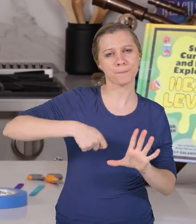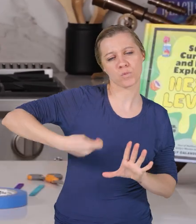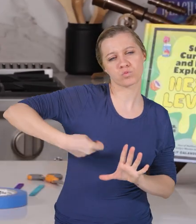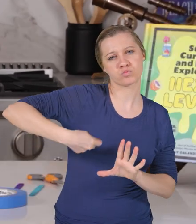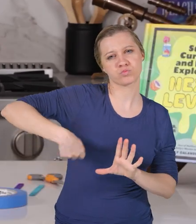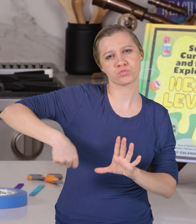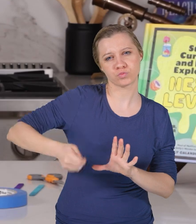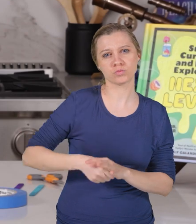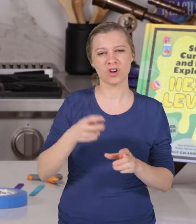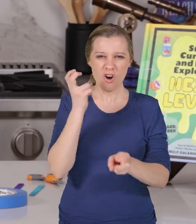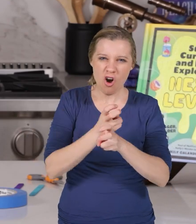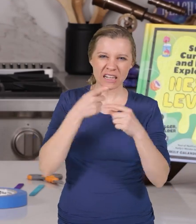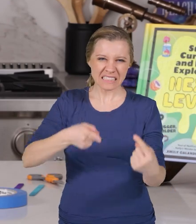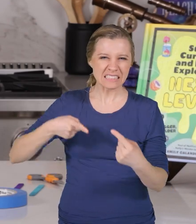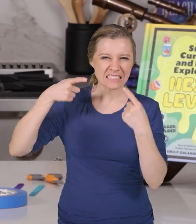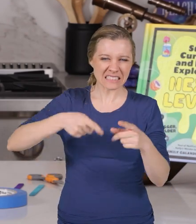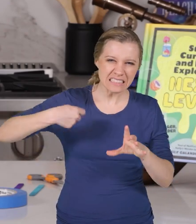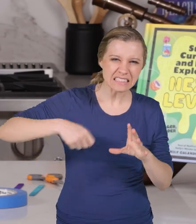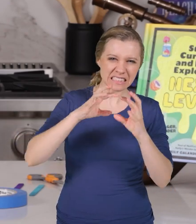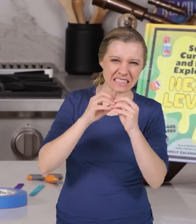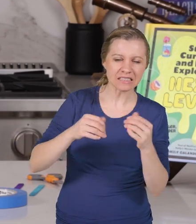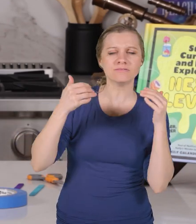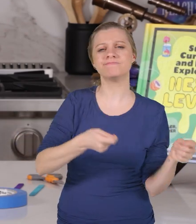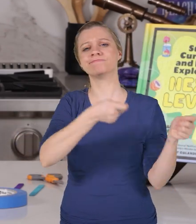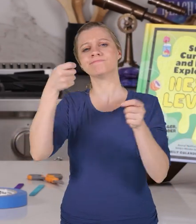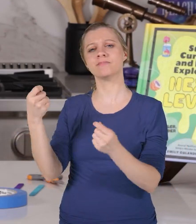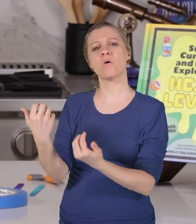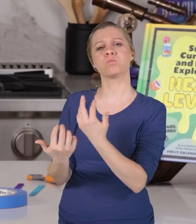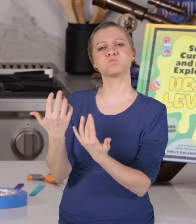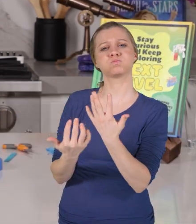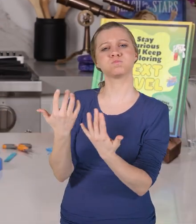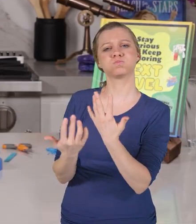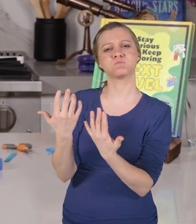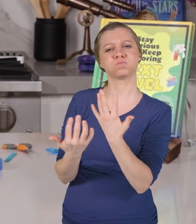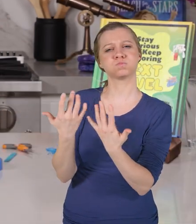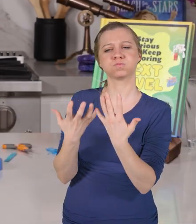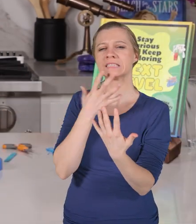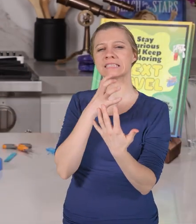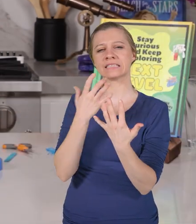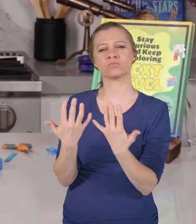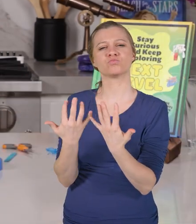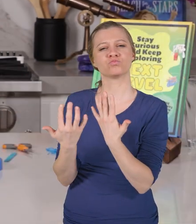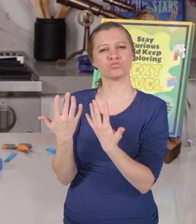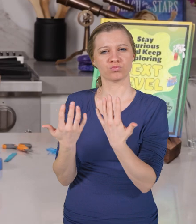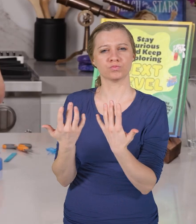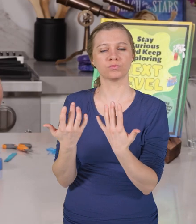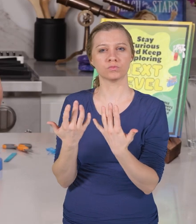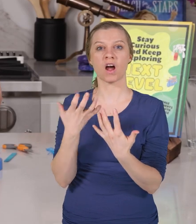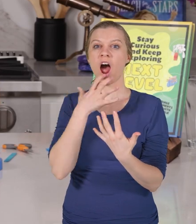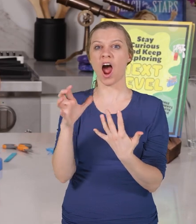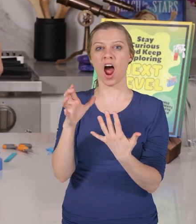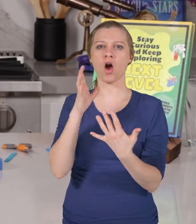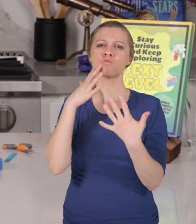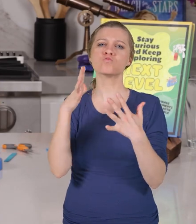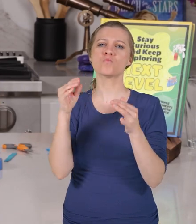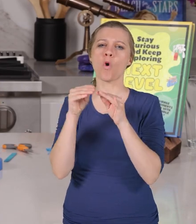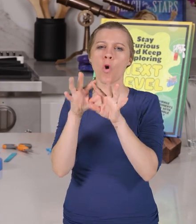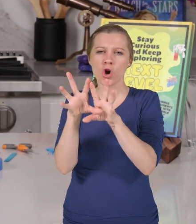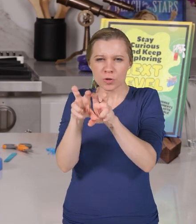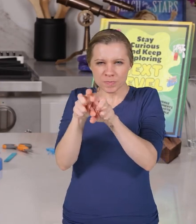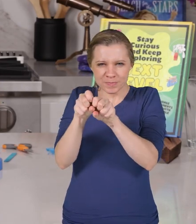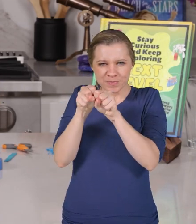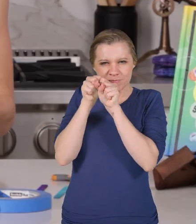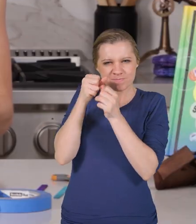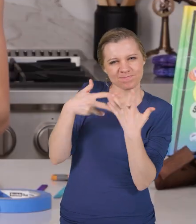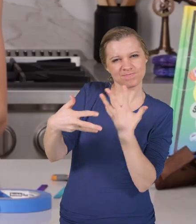And if you're having a hard time getting this to dissolve, just put it back on the stovetop and heat it up a little bit more, because hot solution will hold